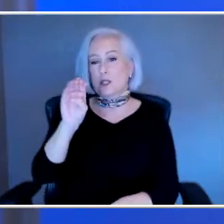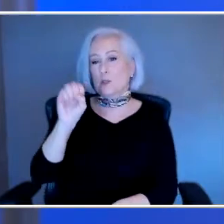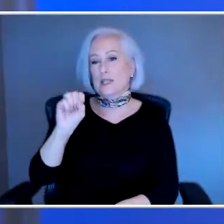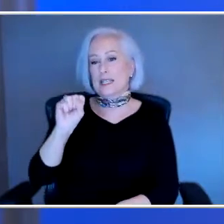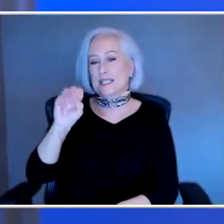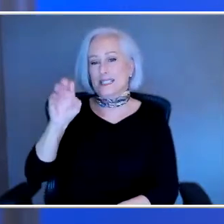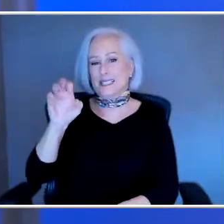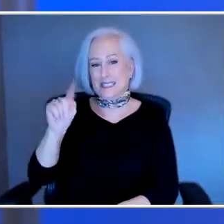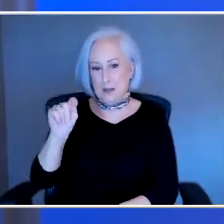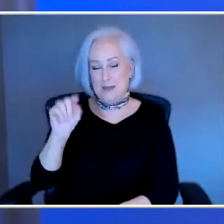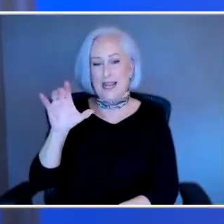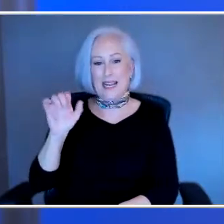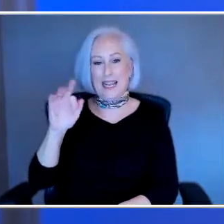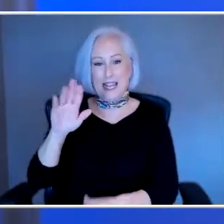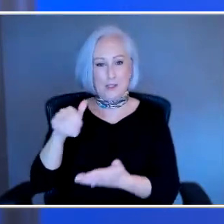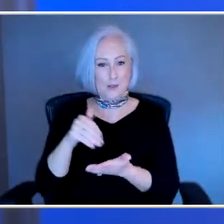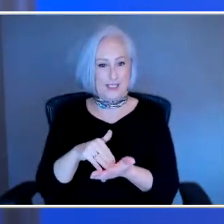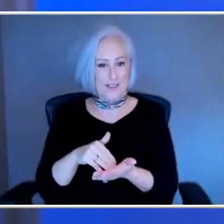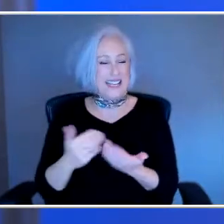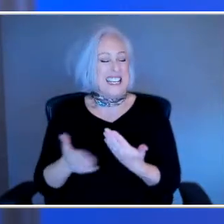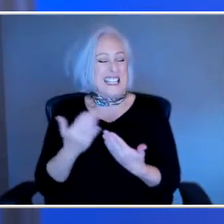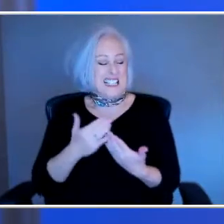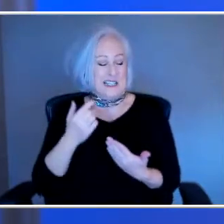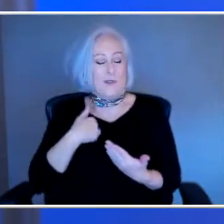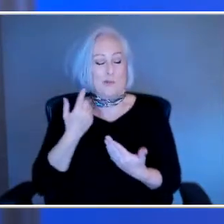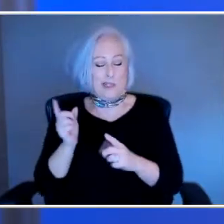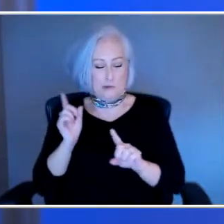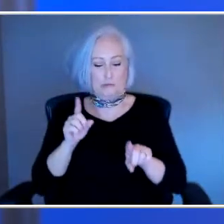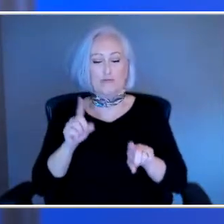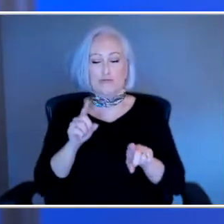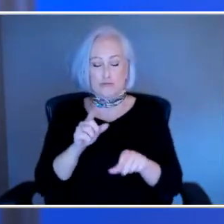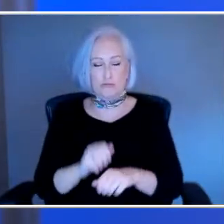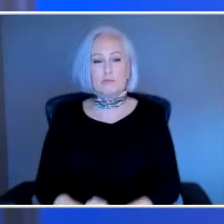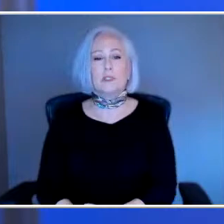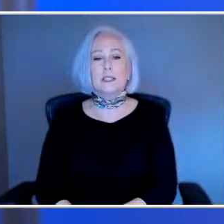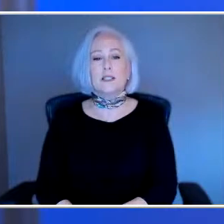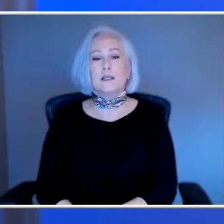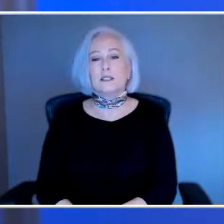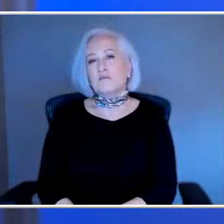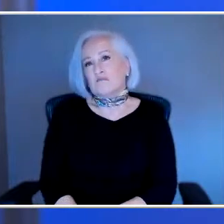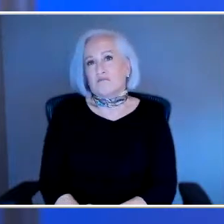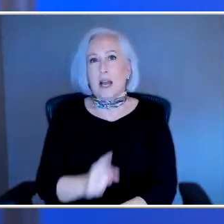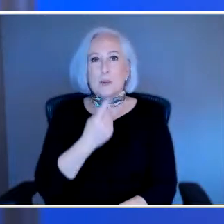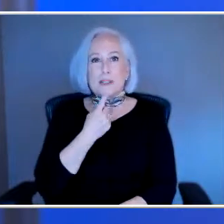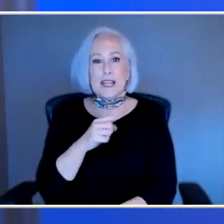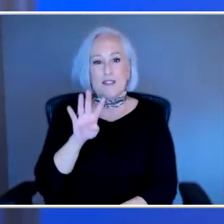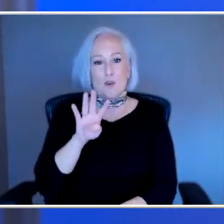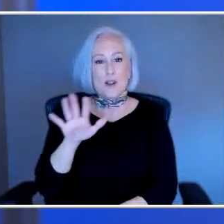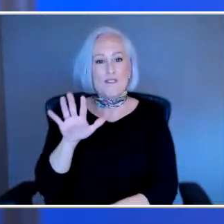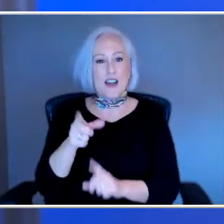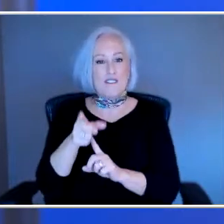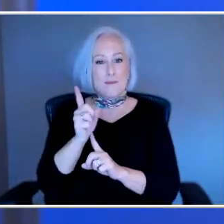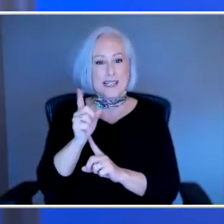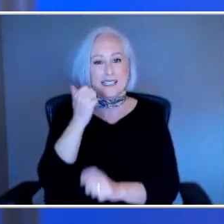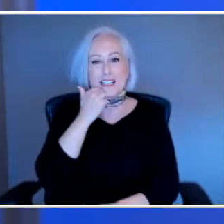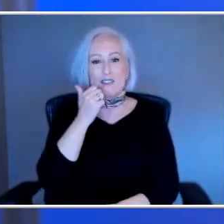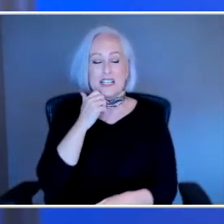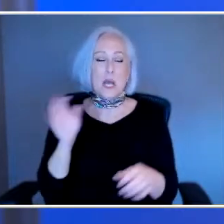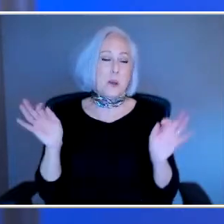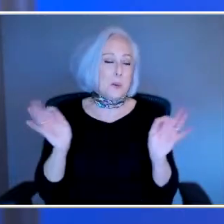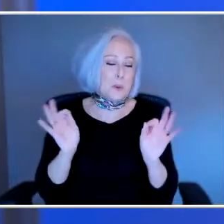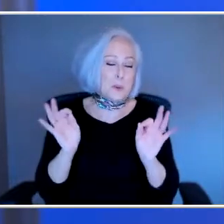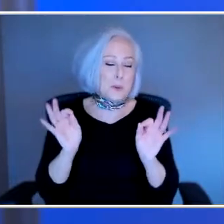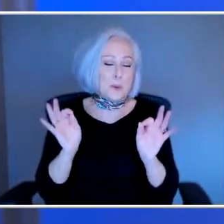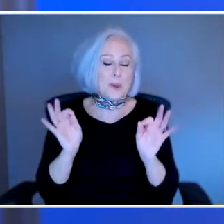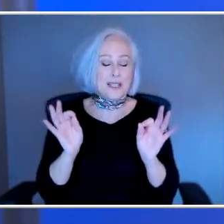little bit easier for me to travel. It was maybe about 45 minutes out of my day, no problem, and everybody there was